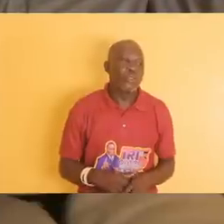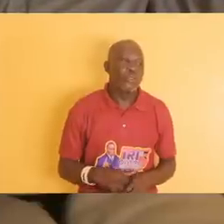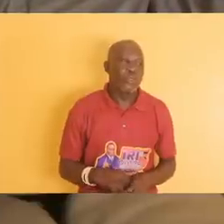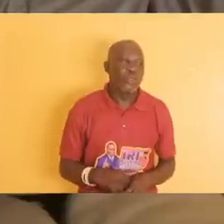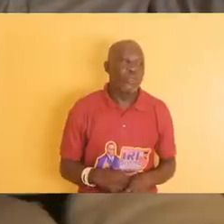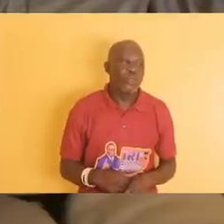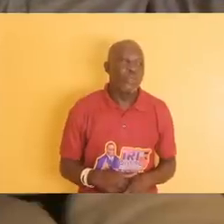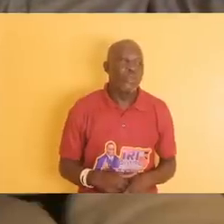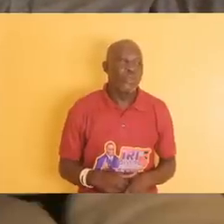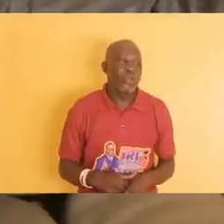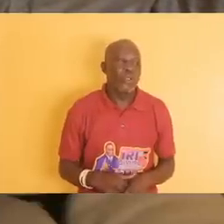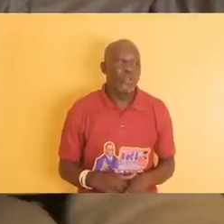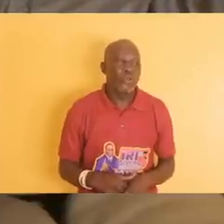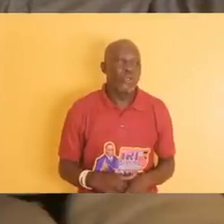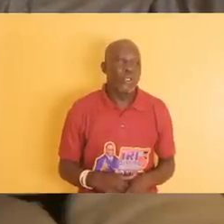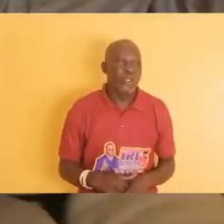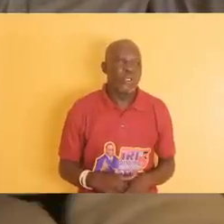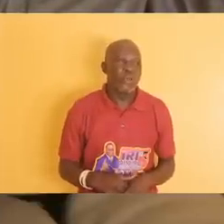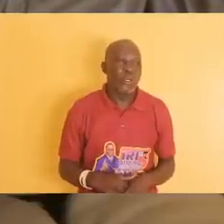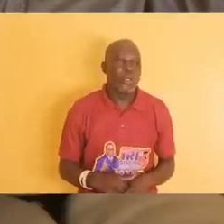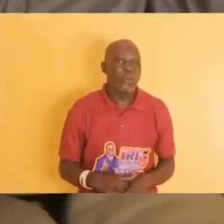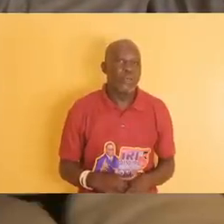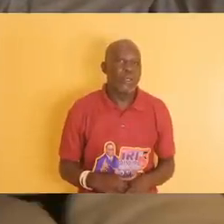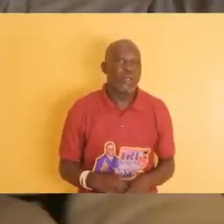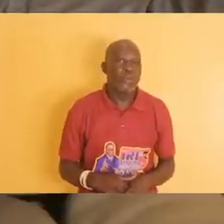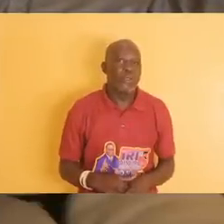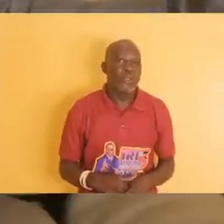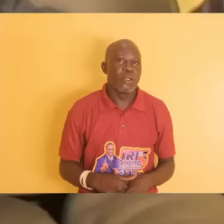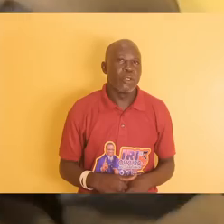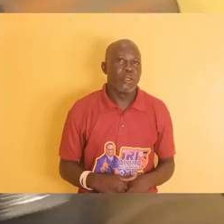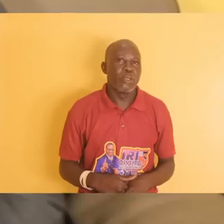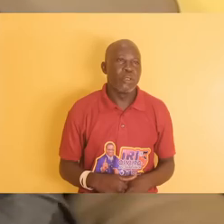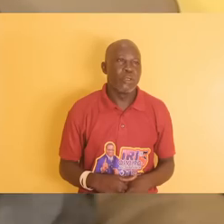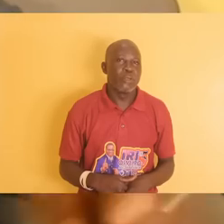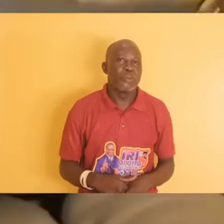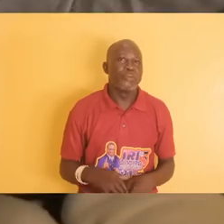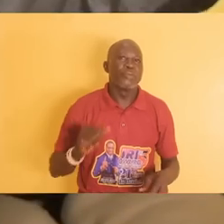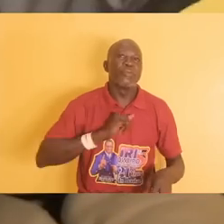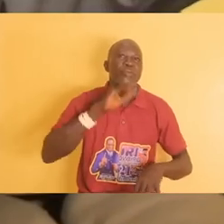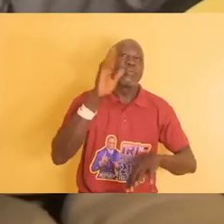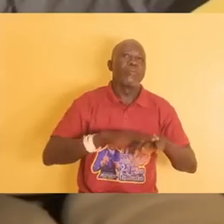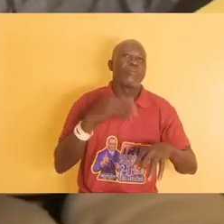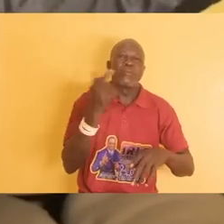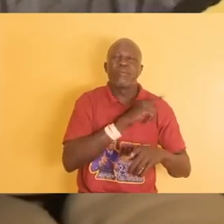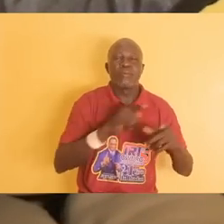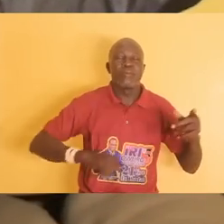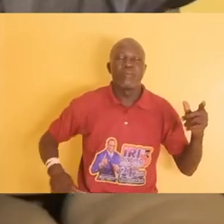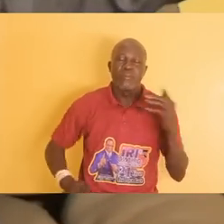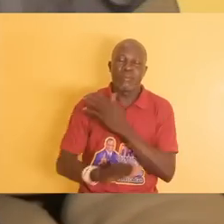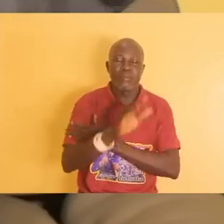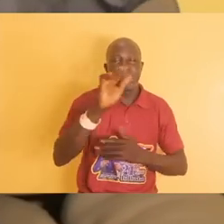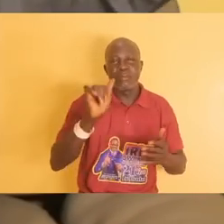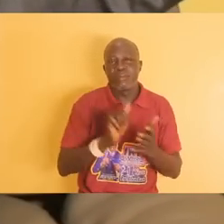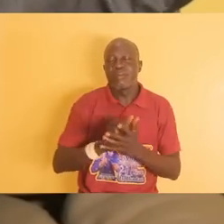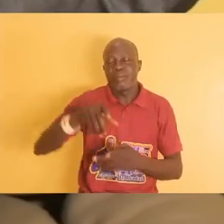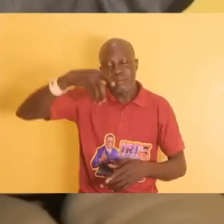ne o olorun jare ma ba mi lo mo pe olorun ye I call that God ti mo